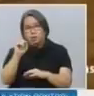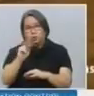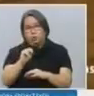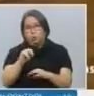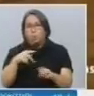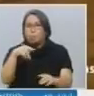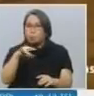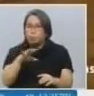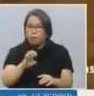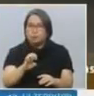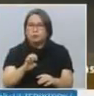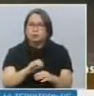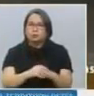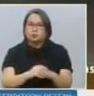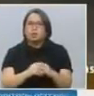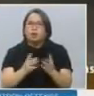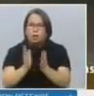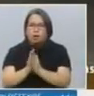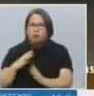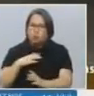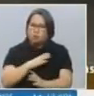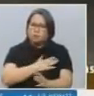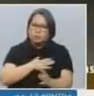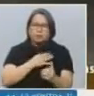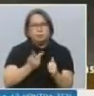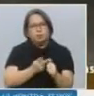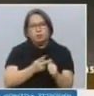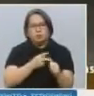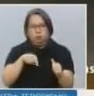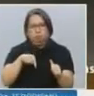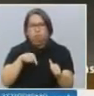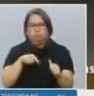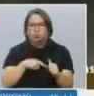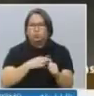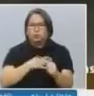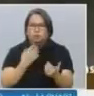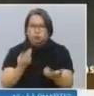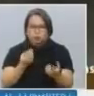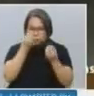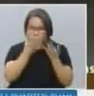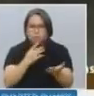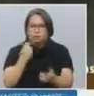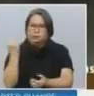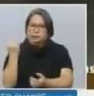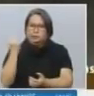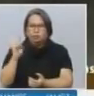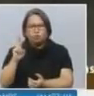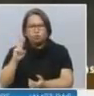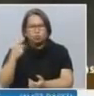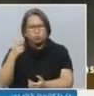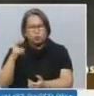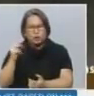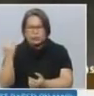to prioritize this crucial reform, which I have certified as urgent today. Alam